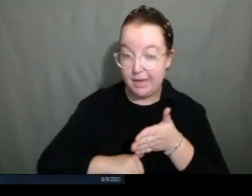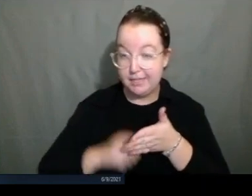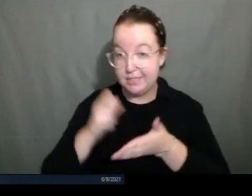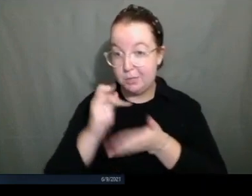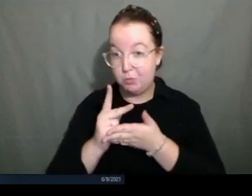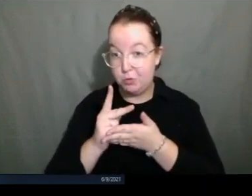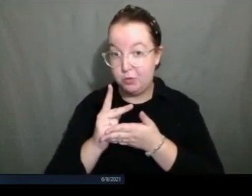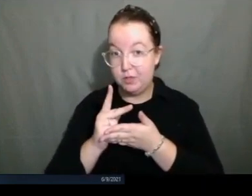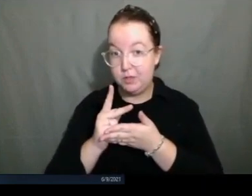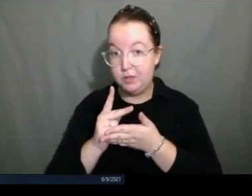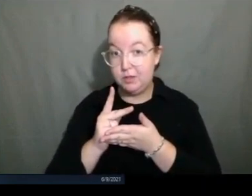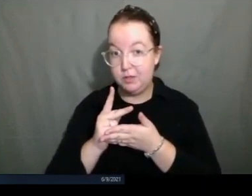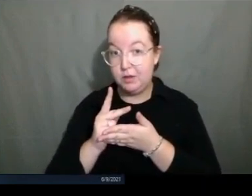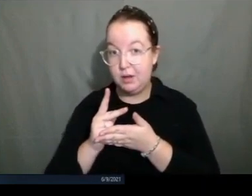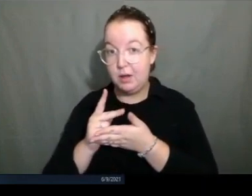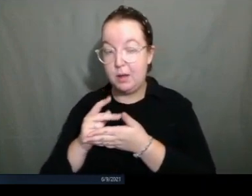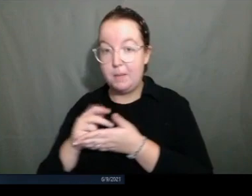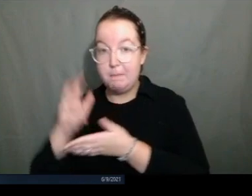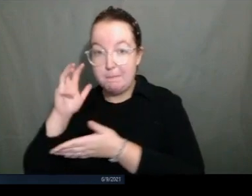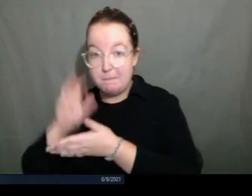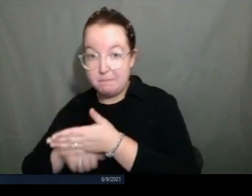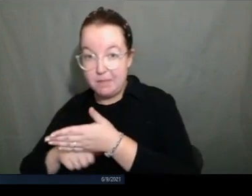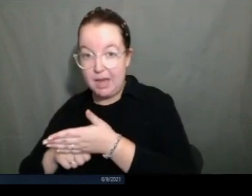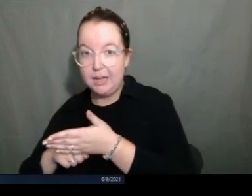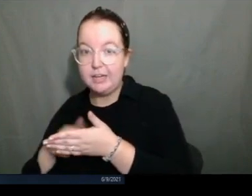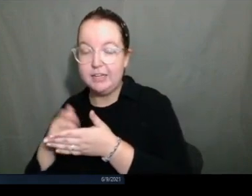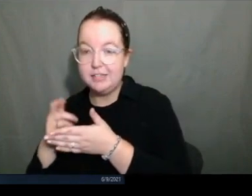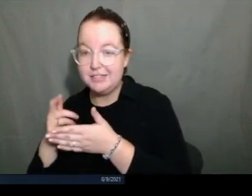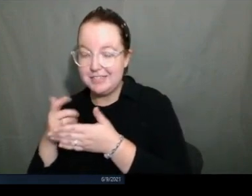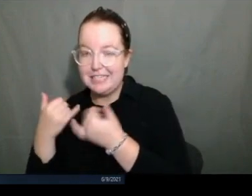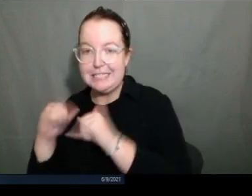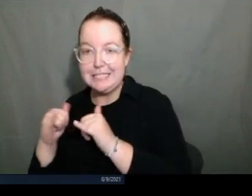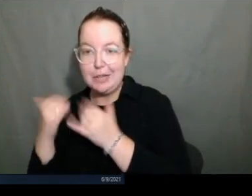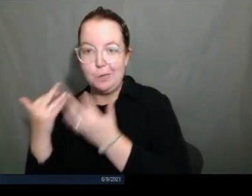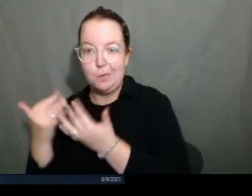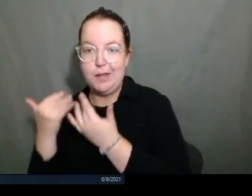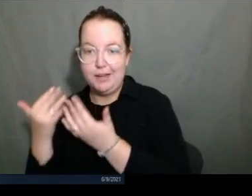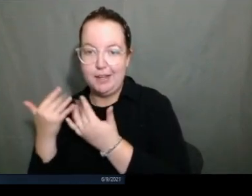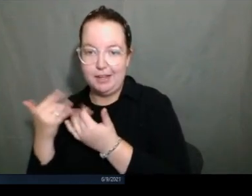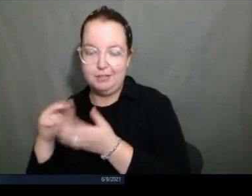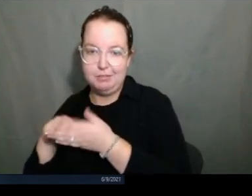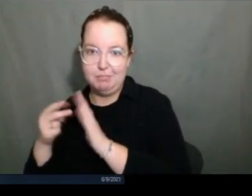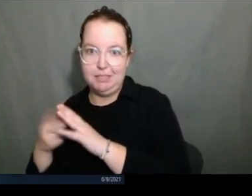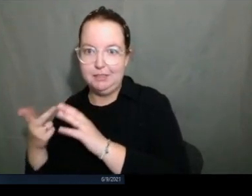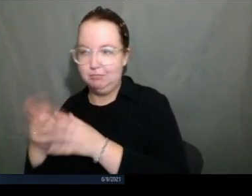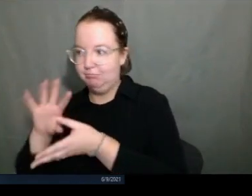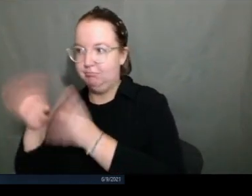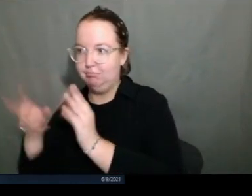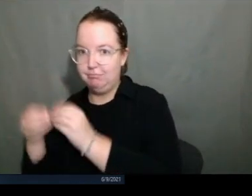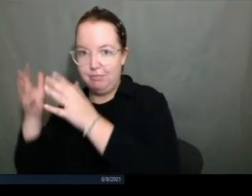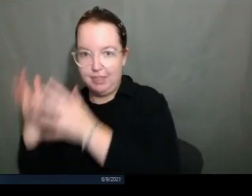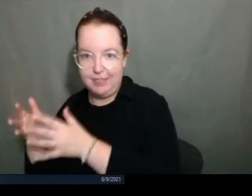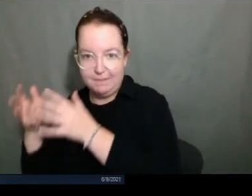that have been approved minus your future hours that are still pending or requested status.